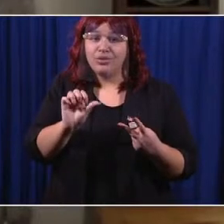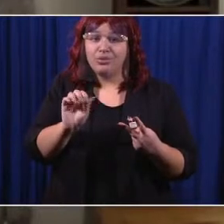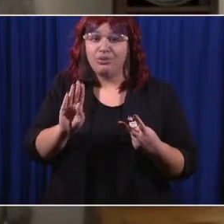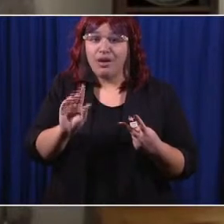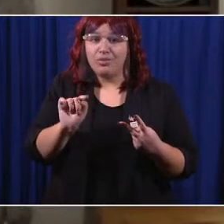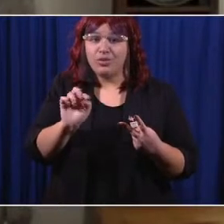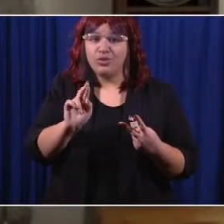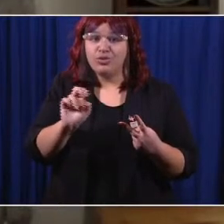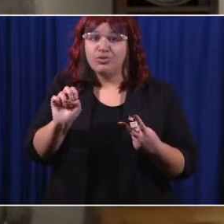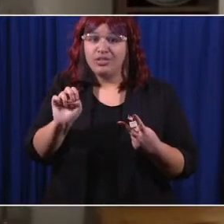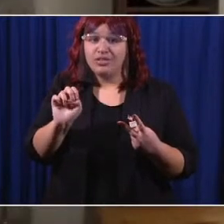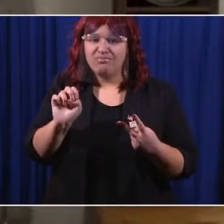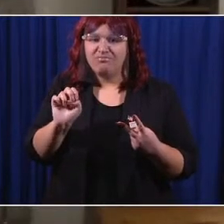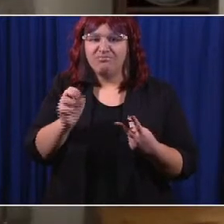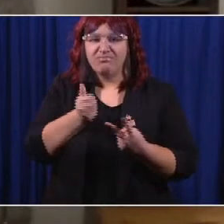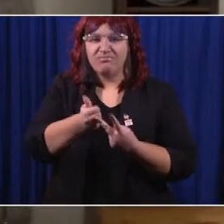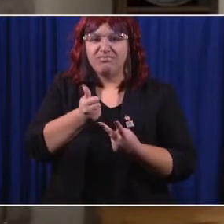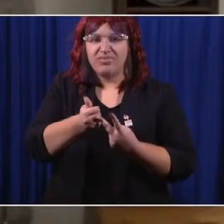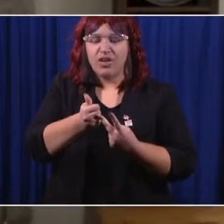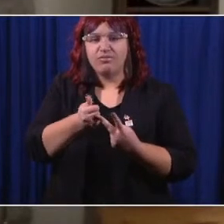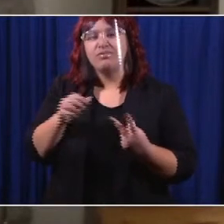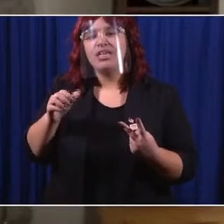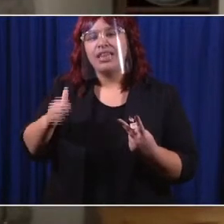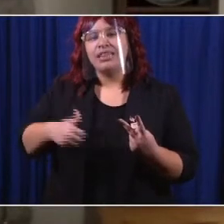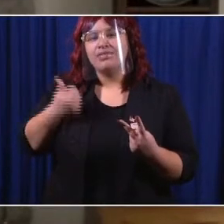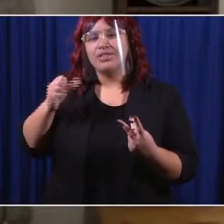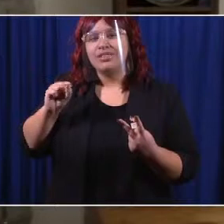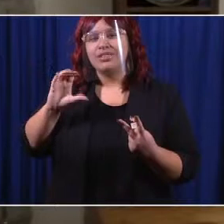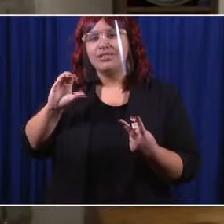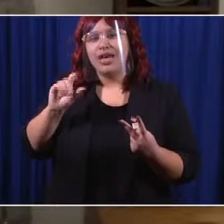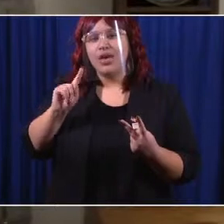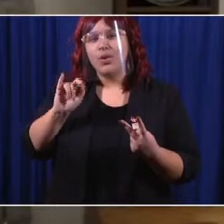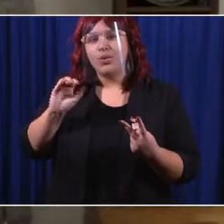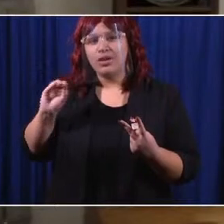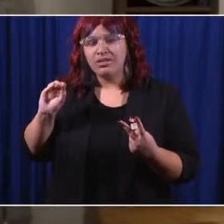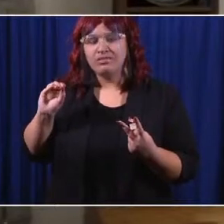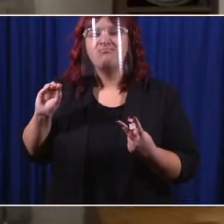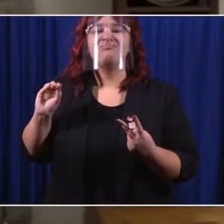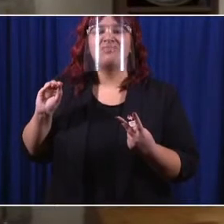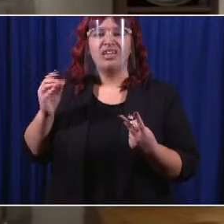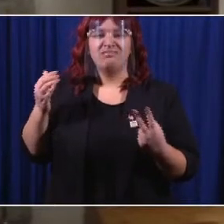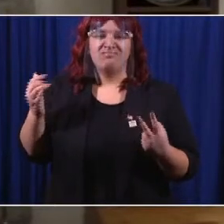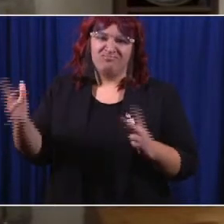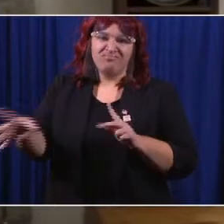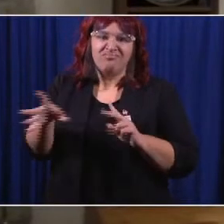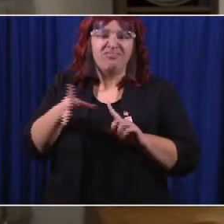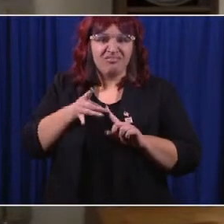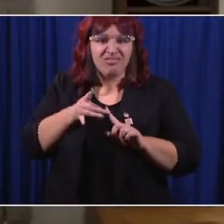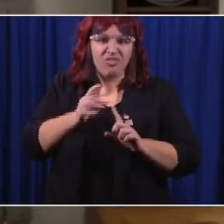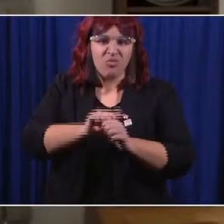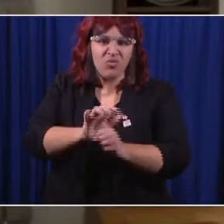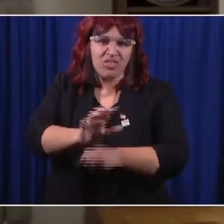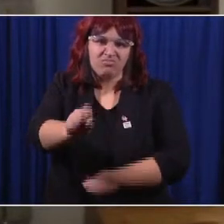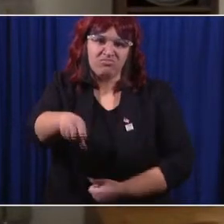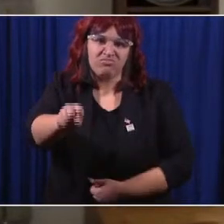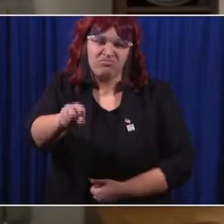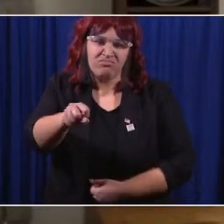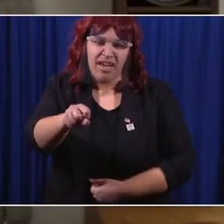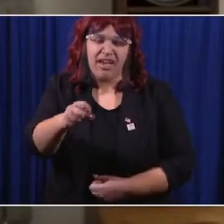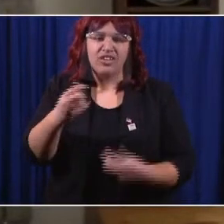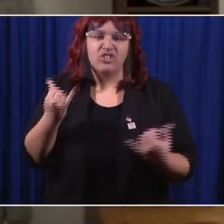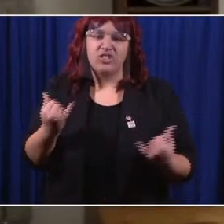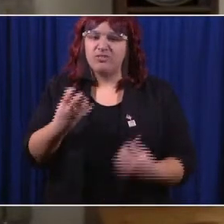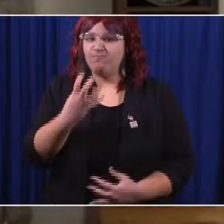County. He is sick with COVID, is currently on a ventilator. We're praying for Mike, his wife Diane, the